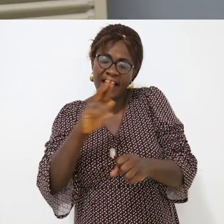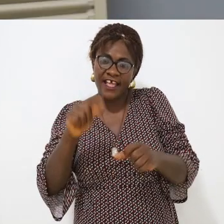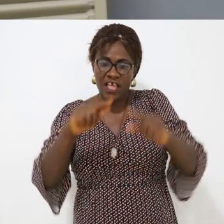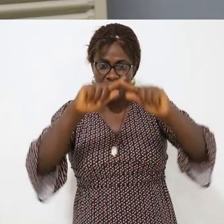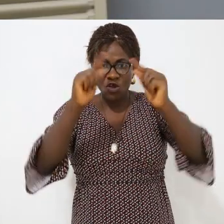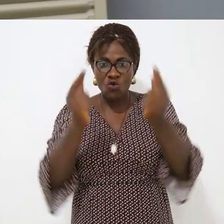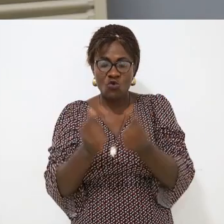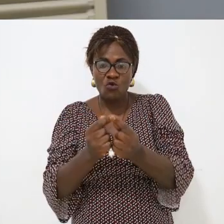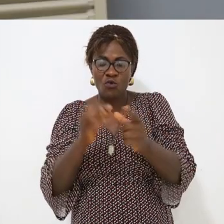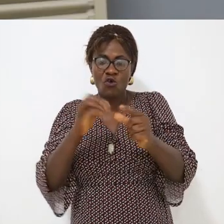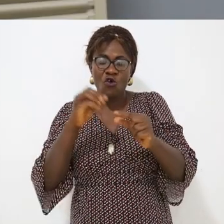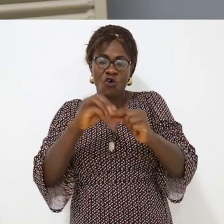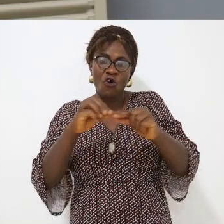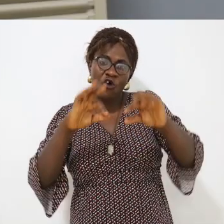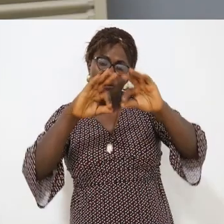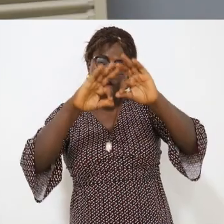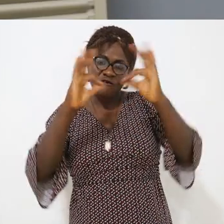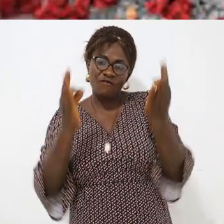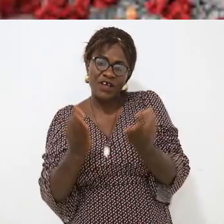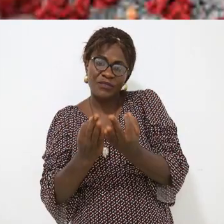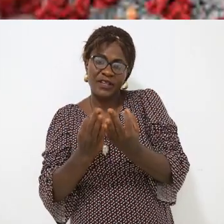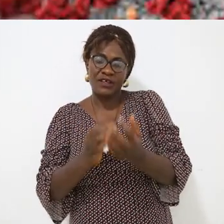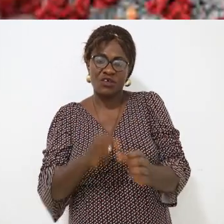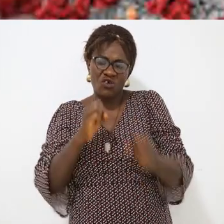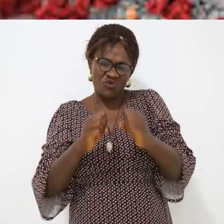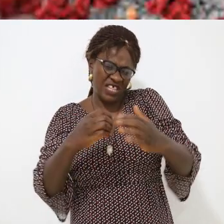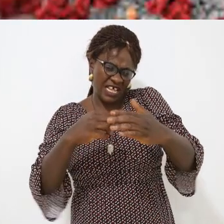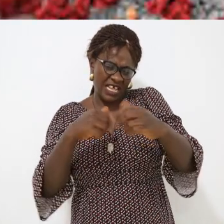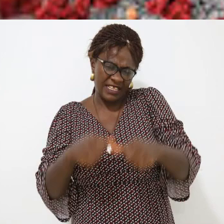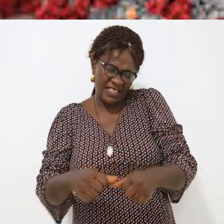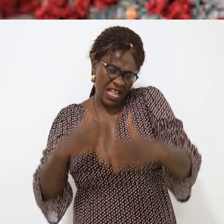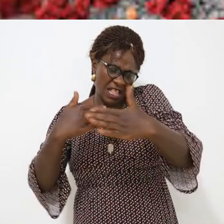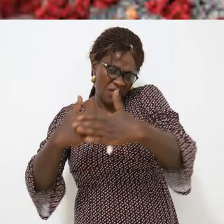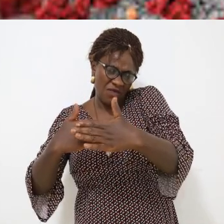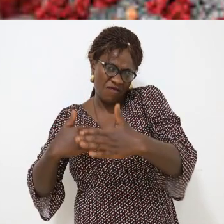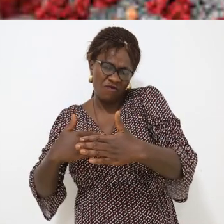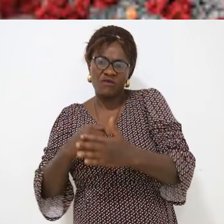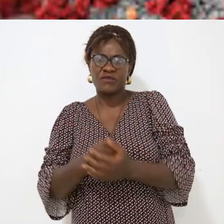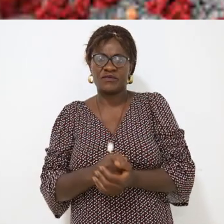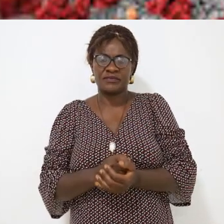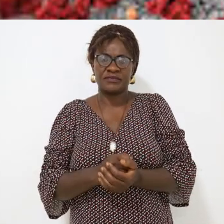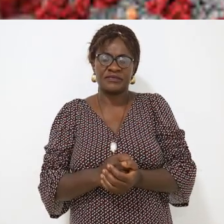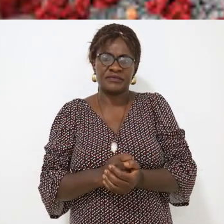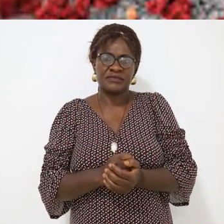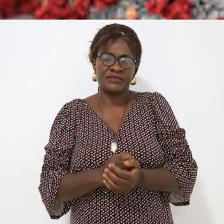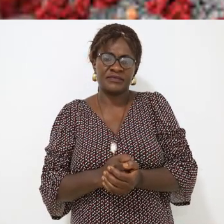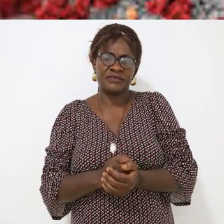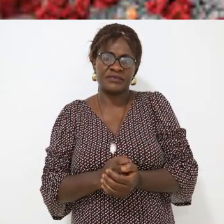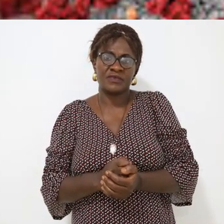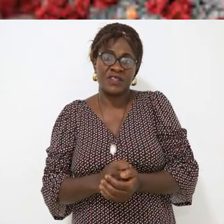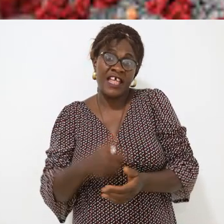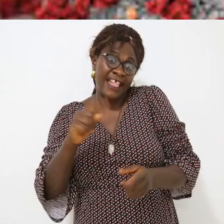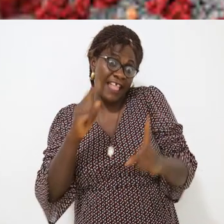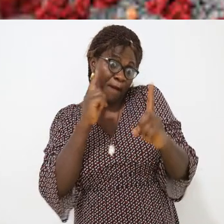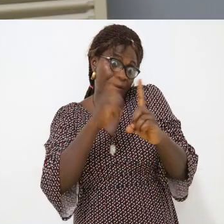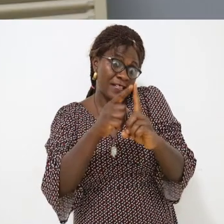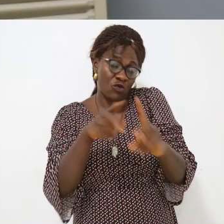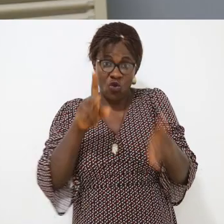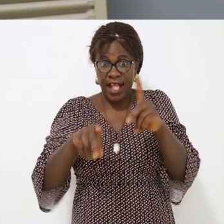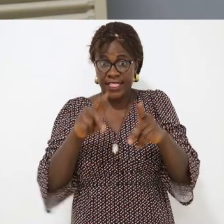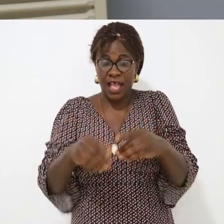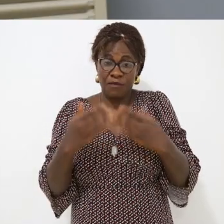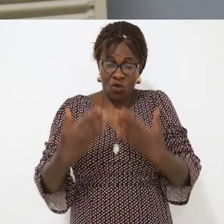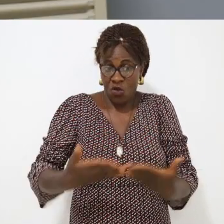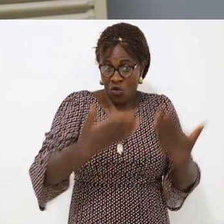Coronavirus is a group of a large family of viruses which have always existed, but the